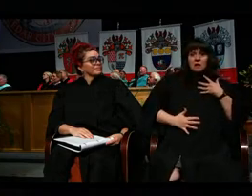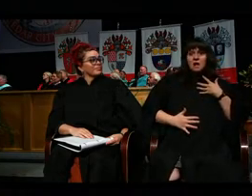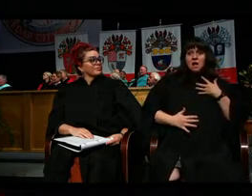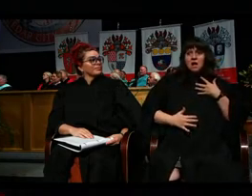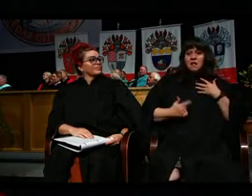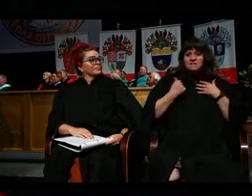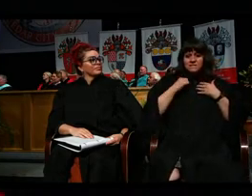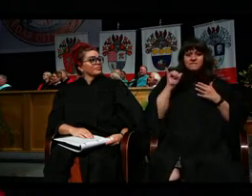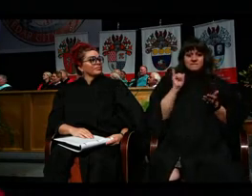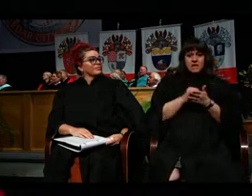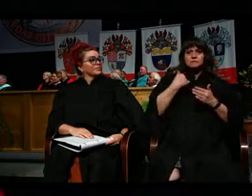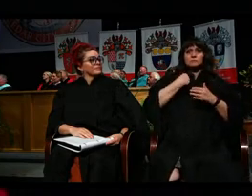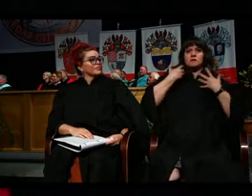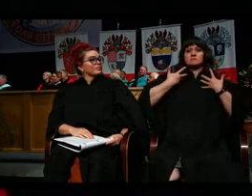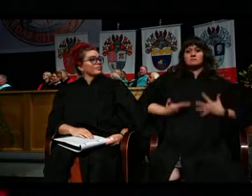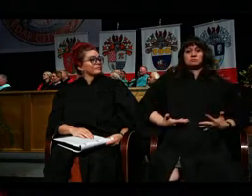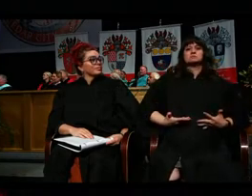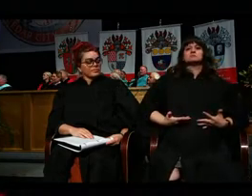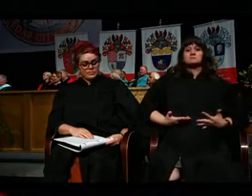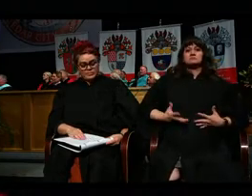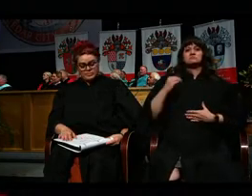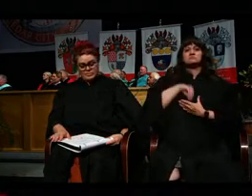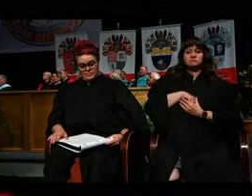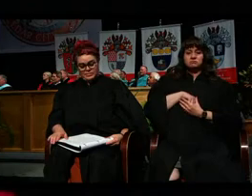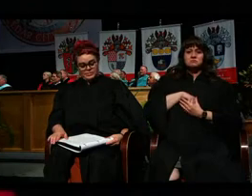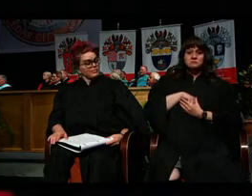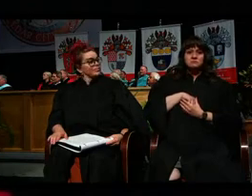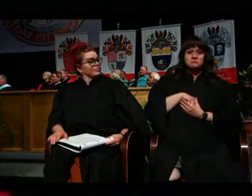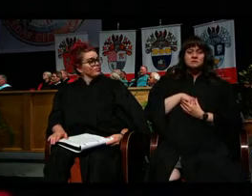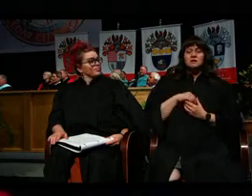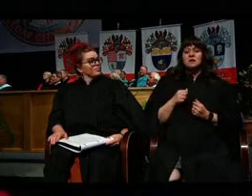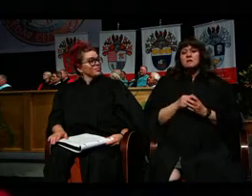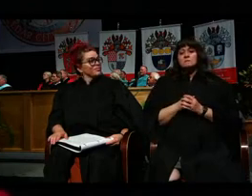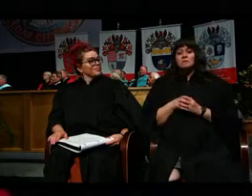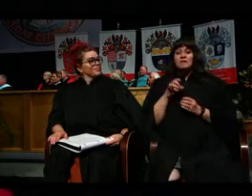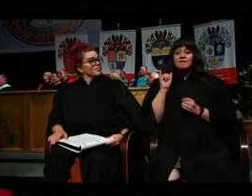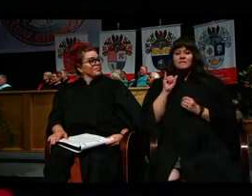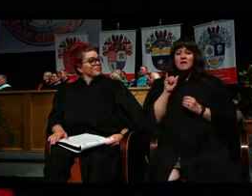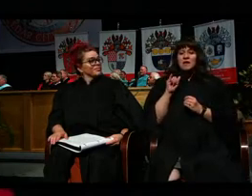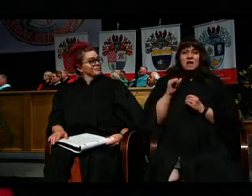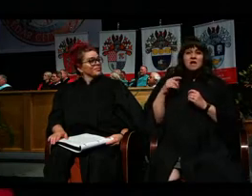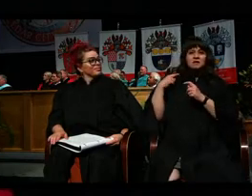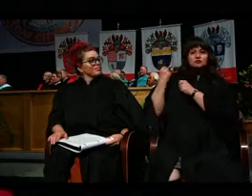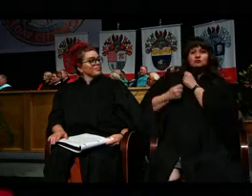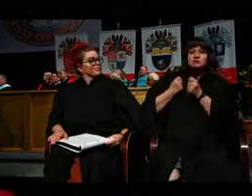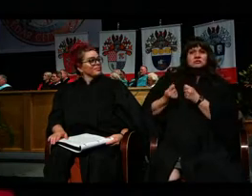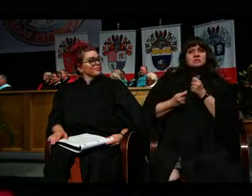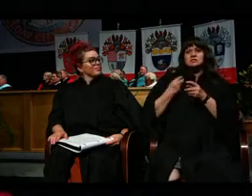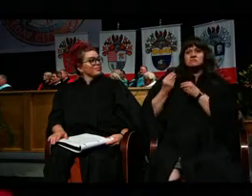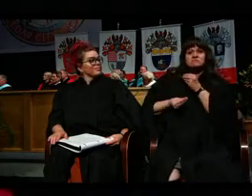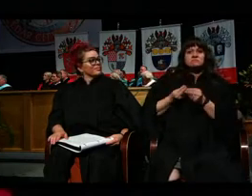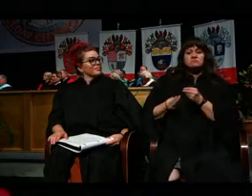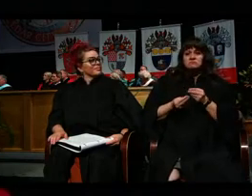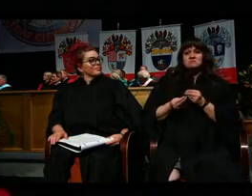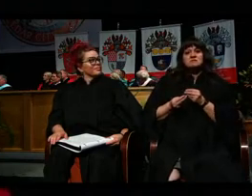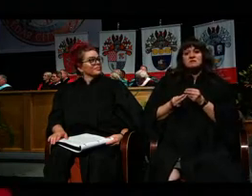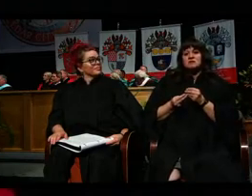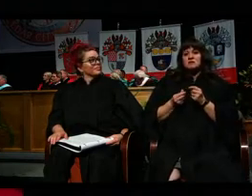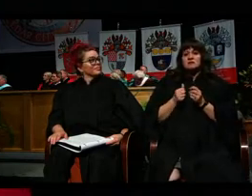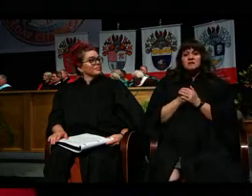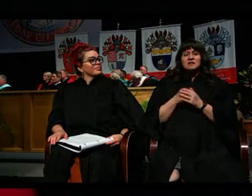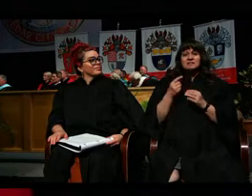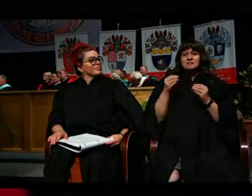am. This inauguration, with its symbolism and timeless tradition, is so much bigger than the investiture of a new